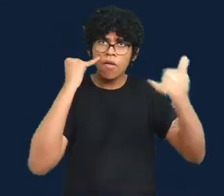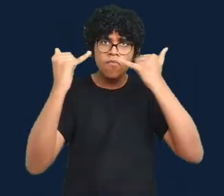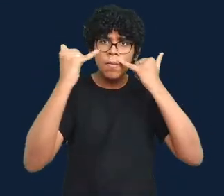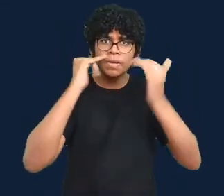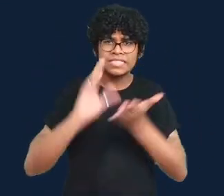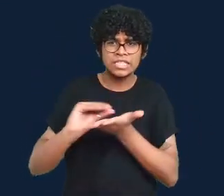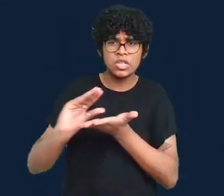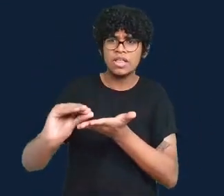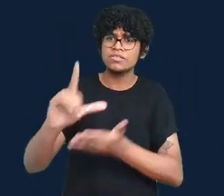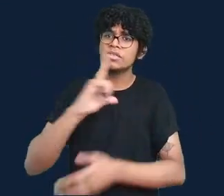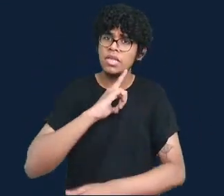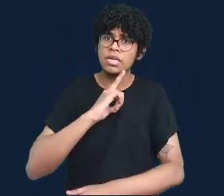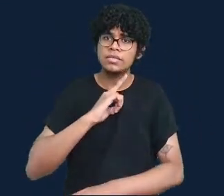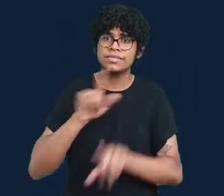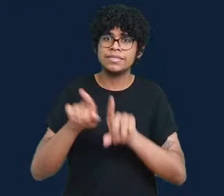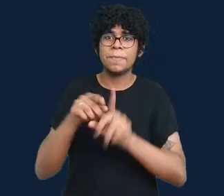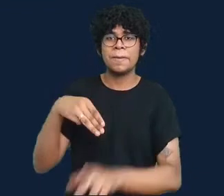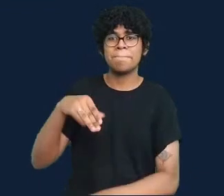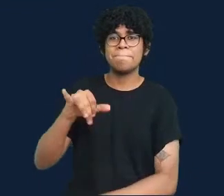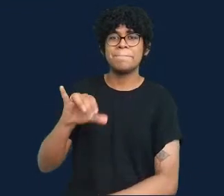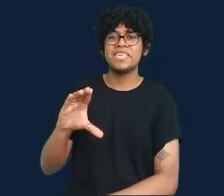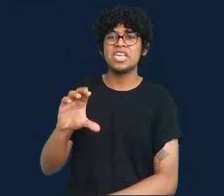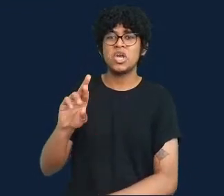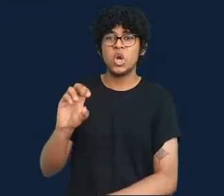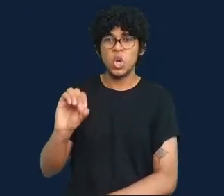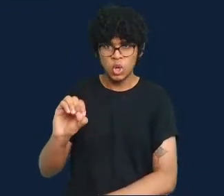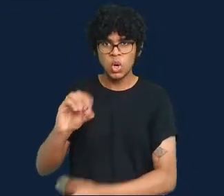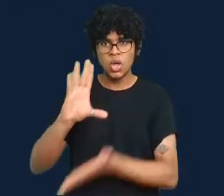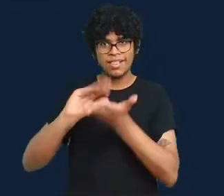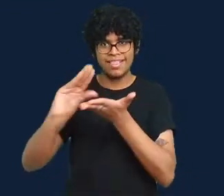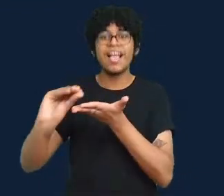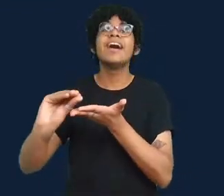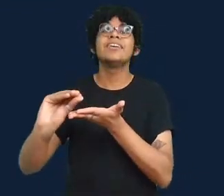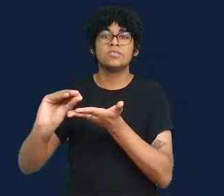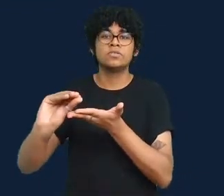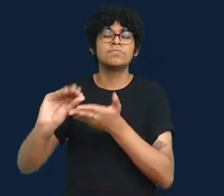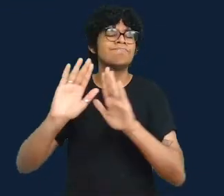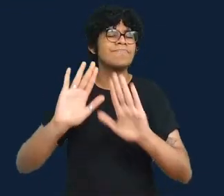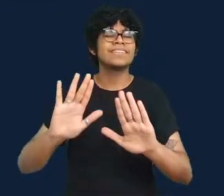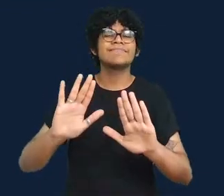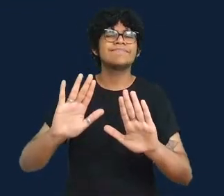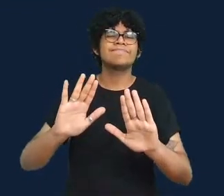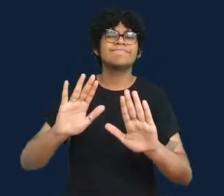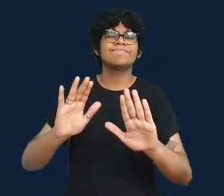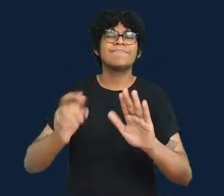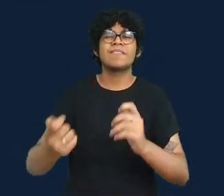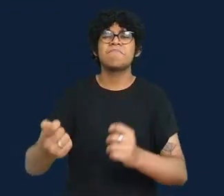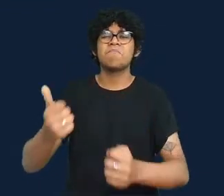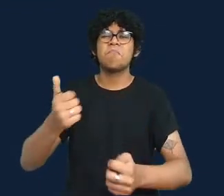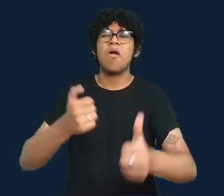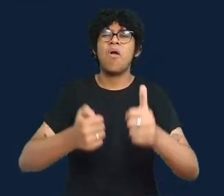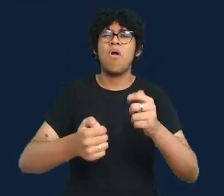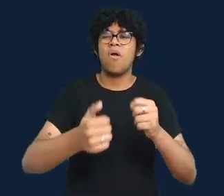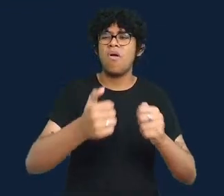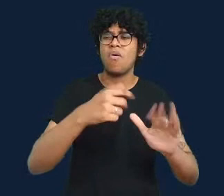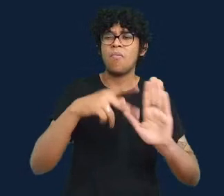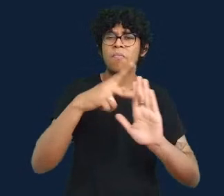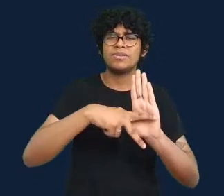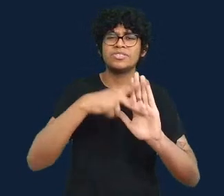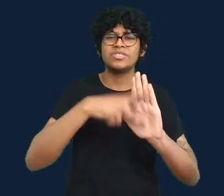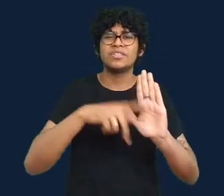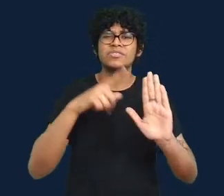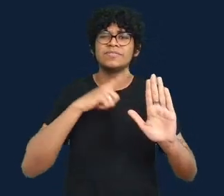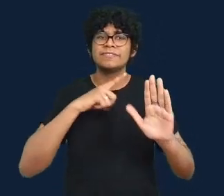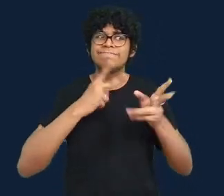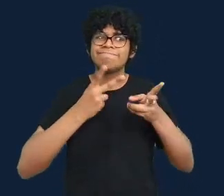However, there are few initiatives exploring this data with data visualization. I would like you to point out some institutions